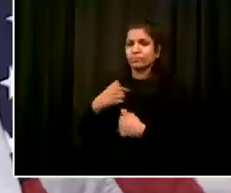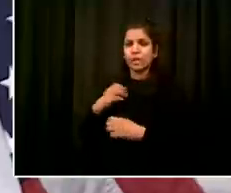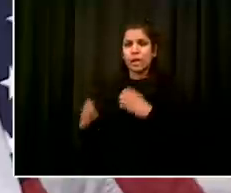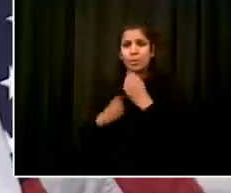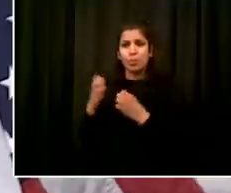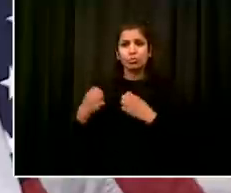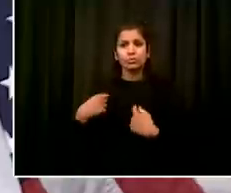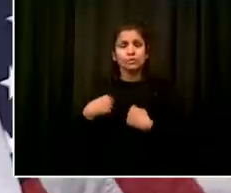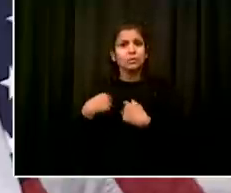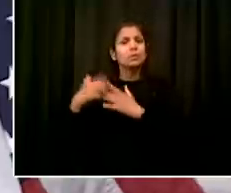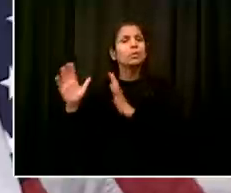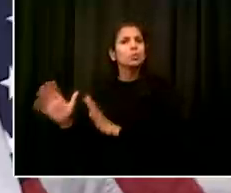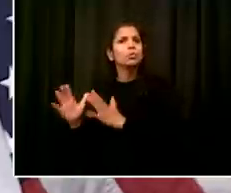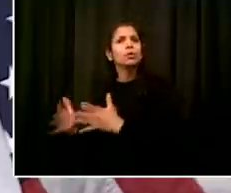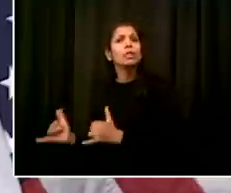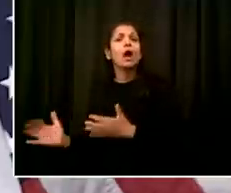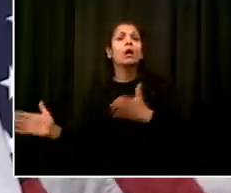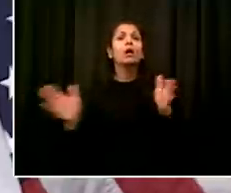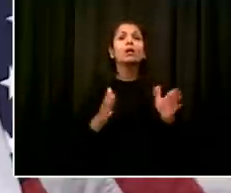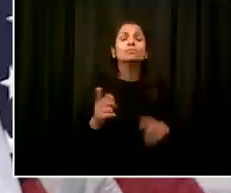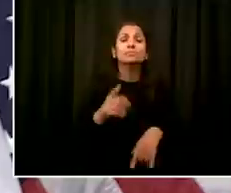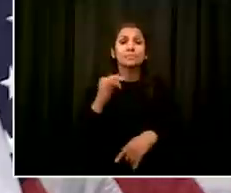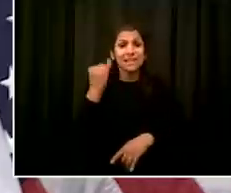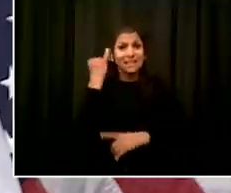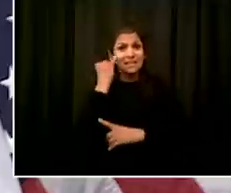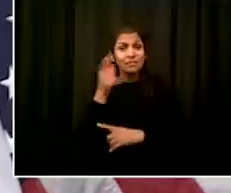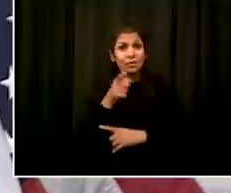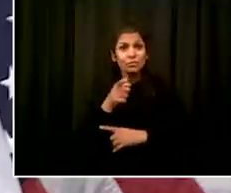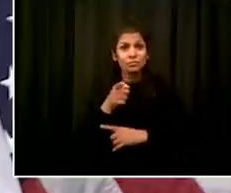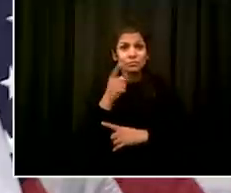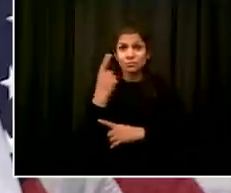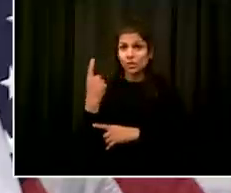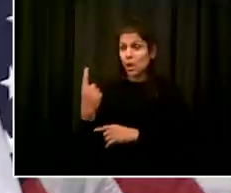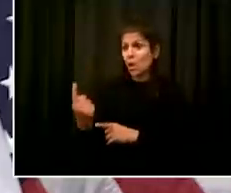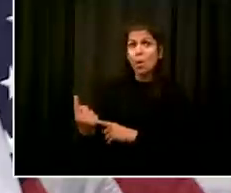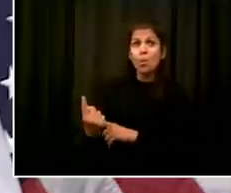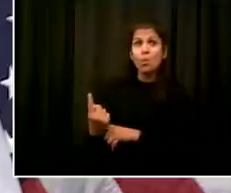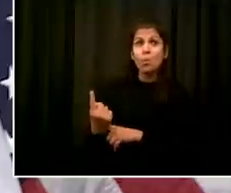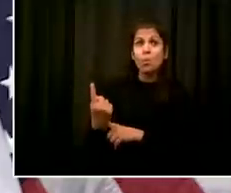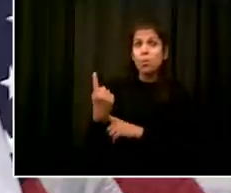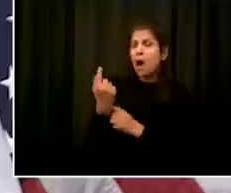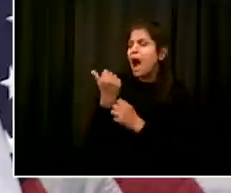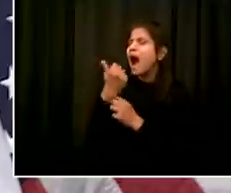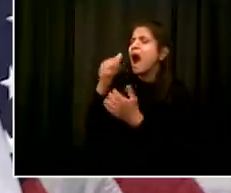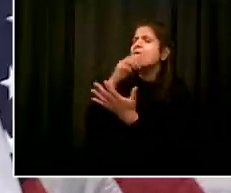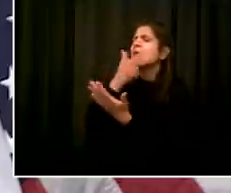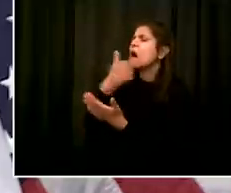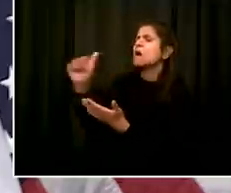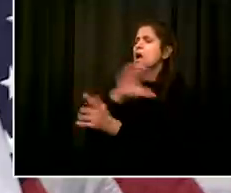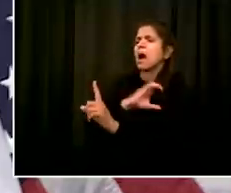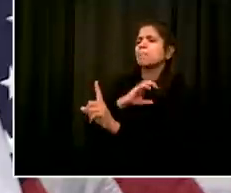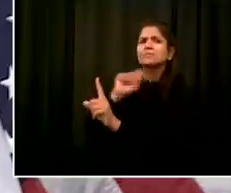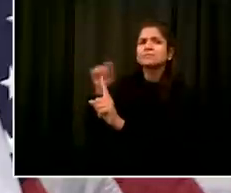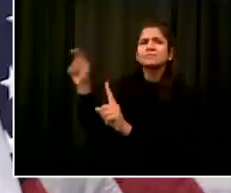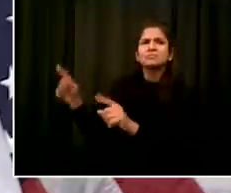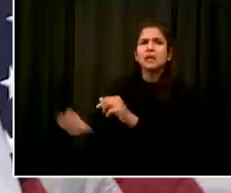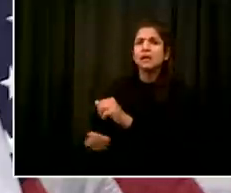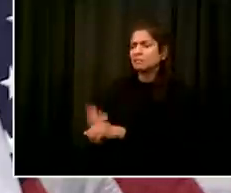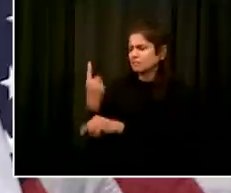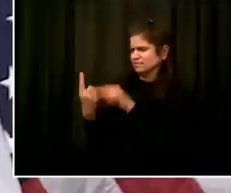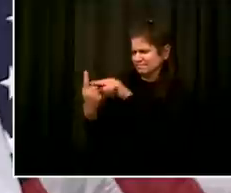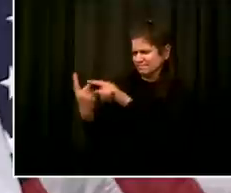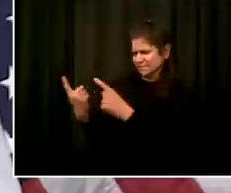are appropriate consequences. But I really want to put things in perspective. 36,000 men and women, the vast, vast majority of whom